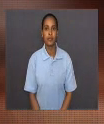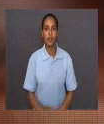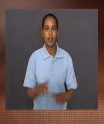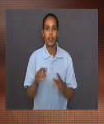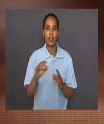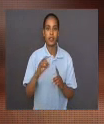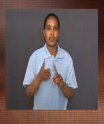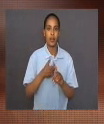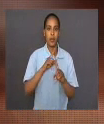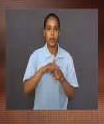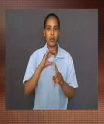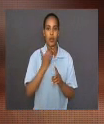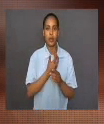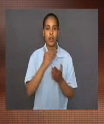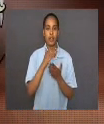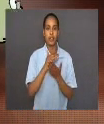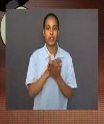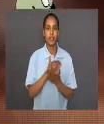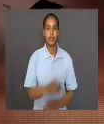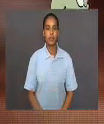Let's get back to our lesson.